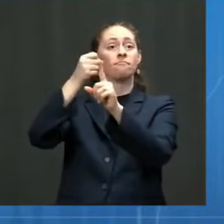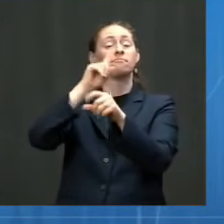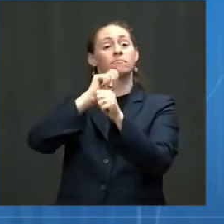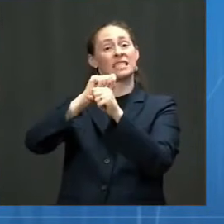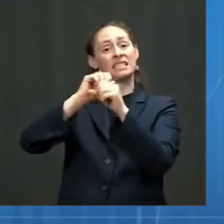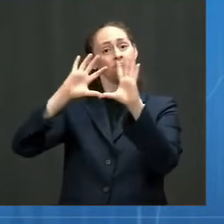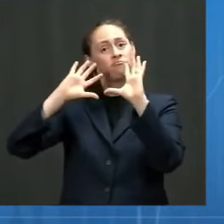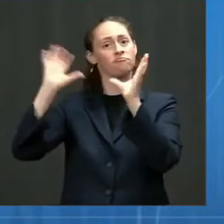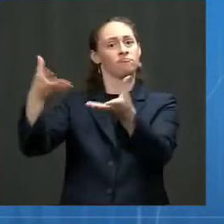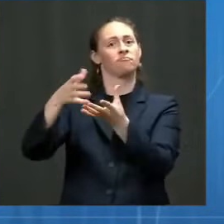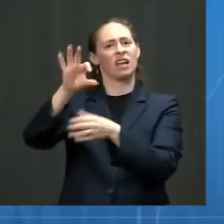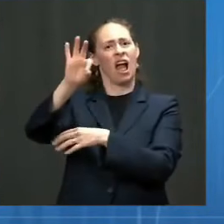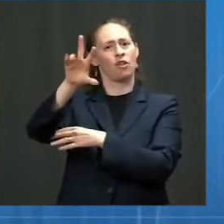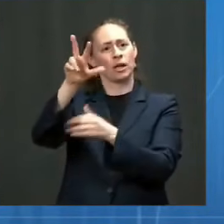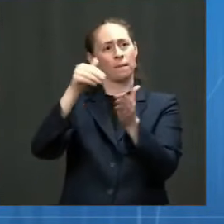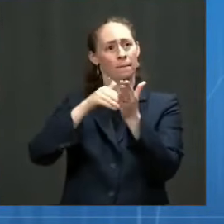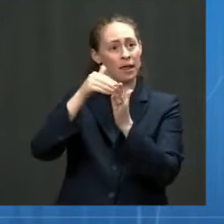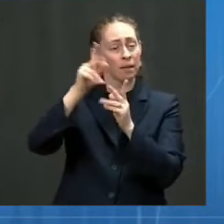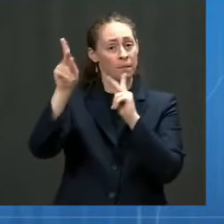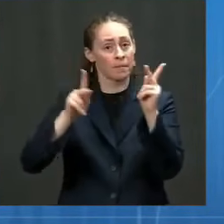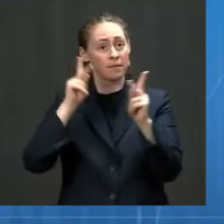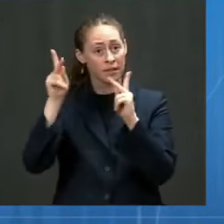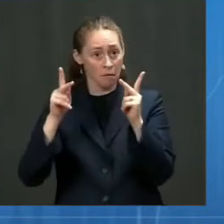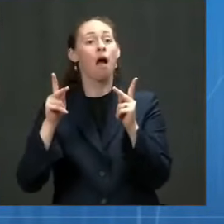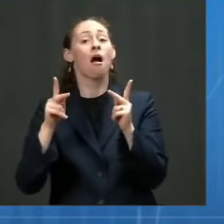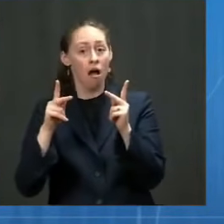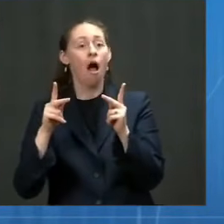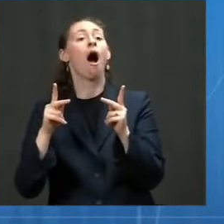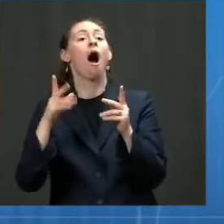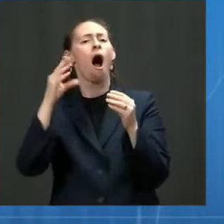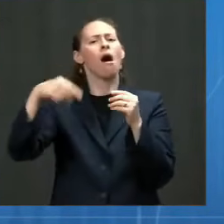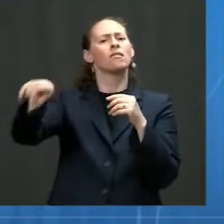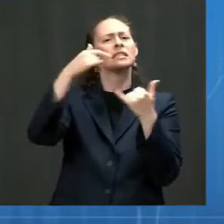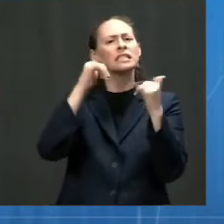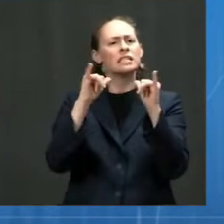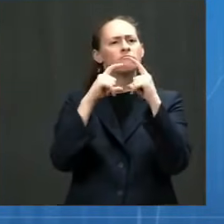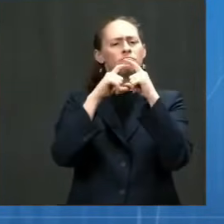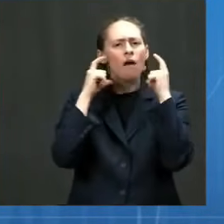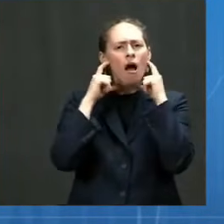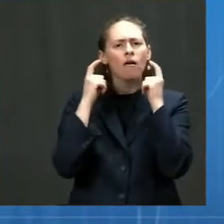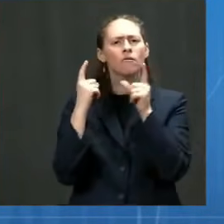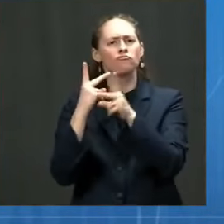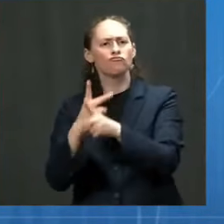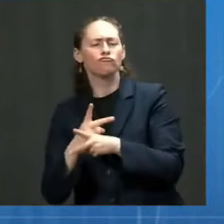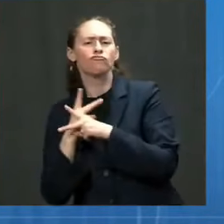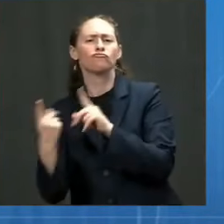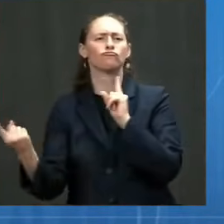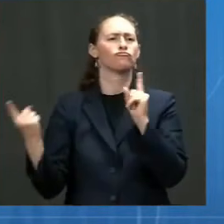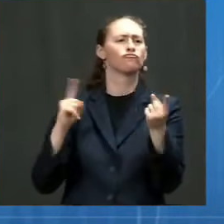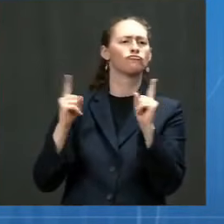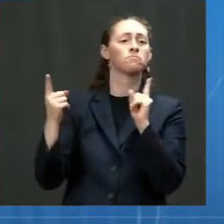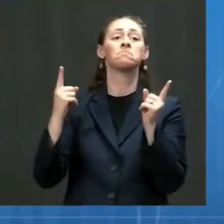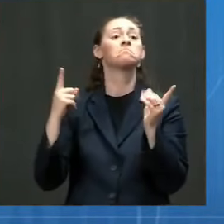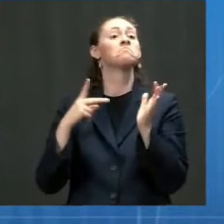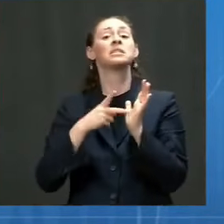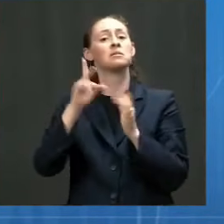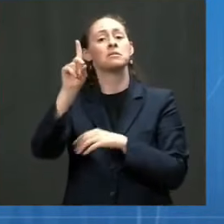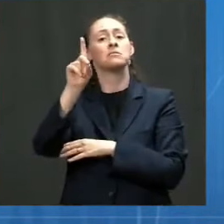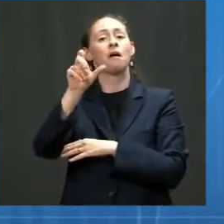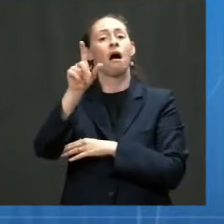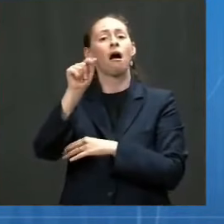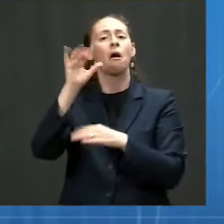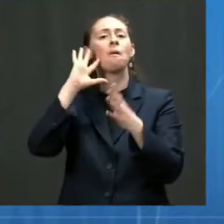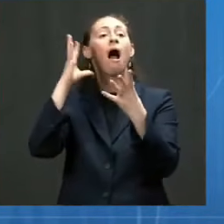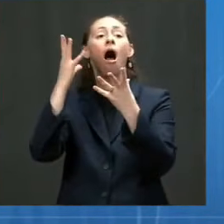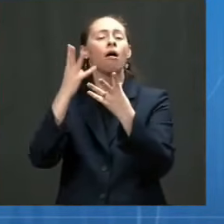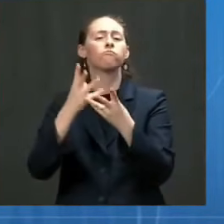and long term and do the mitigation right now, we will turn the Delta surge around. I will